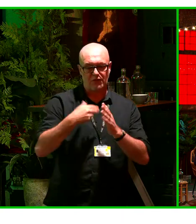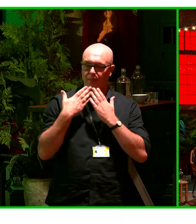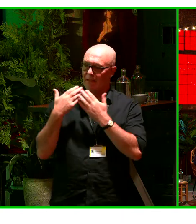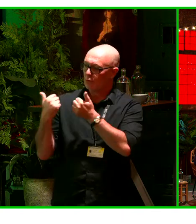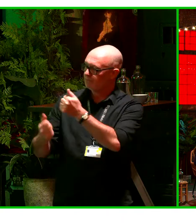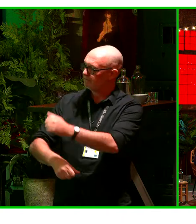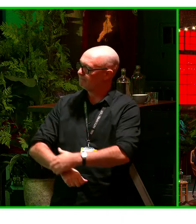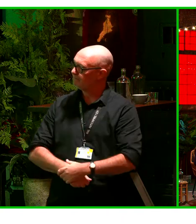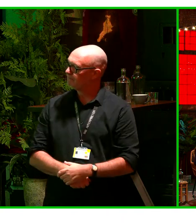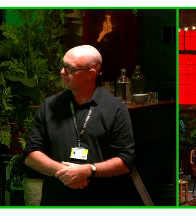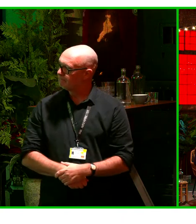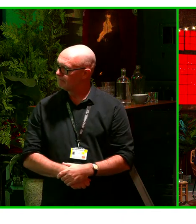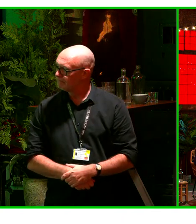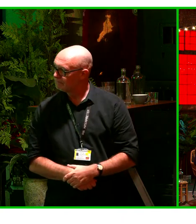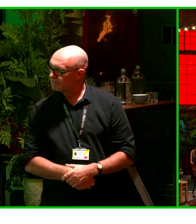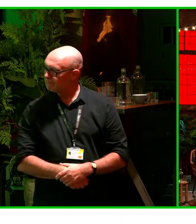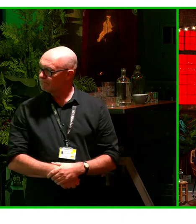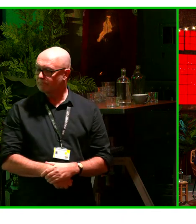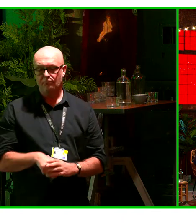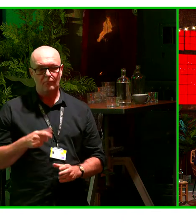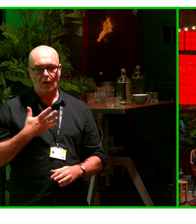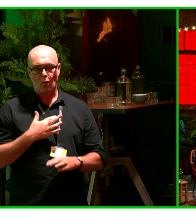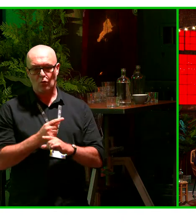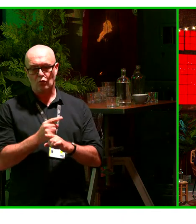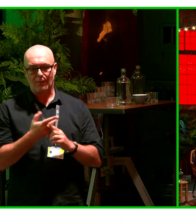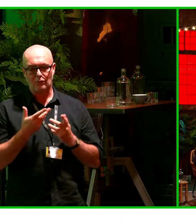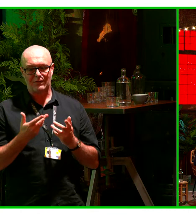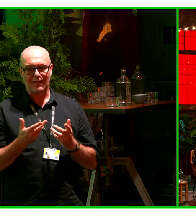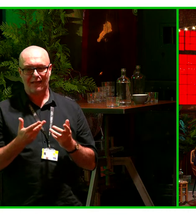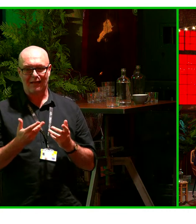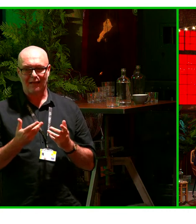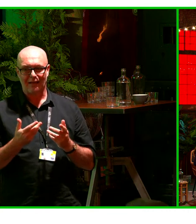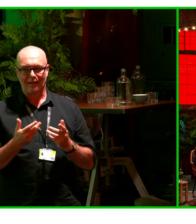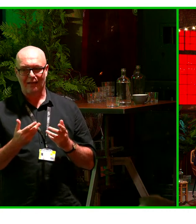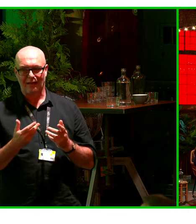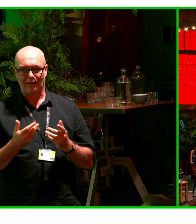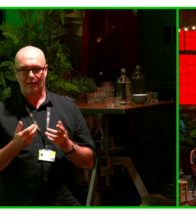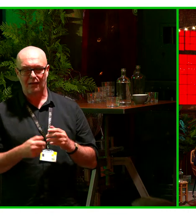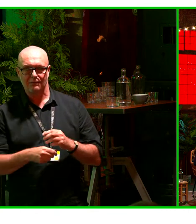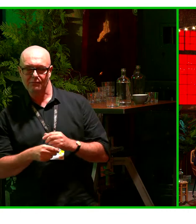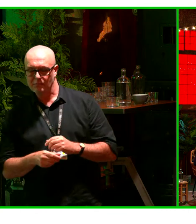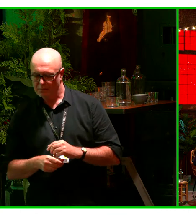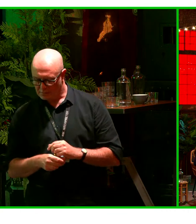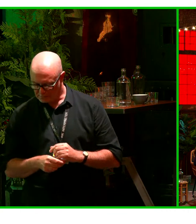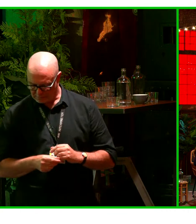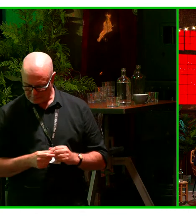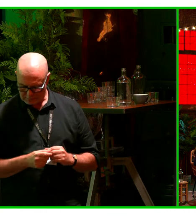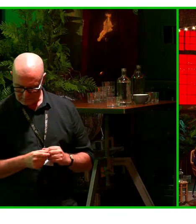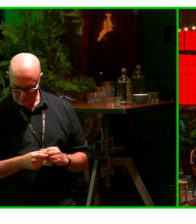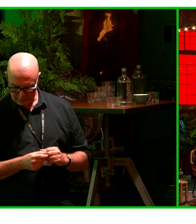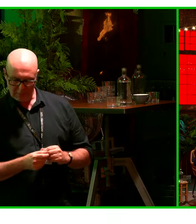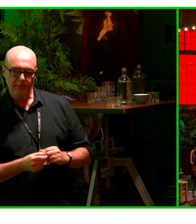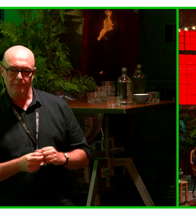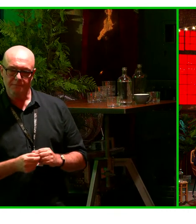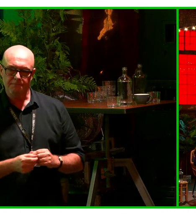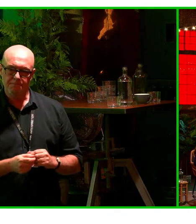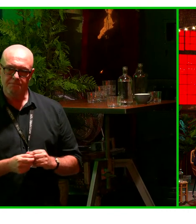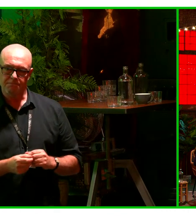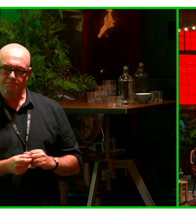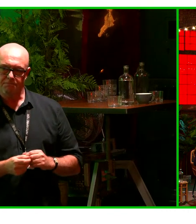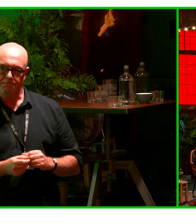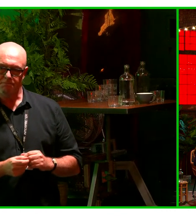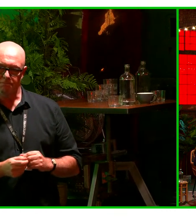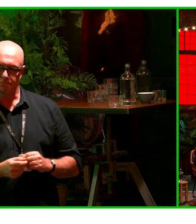Andy. So I'd like to say a little bit today about local area energy planning and how at Energy Systems Catapult we feel that that